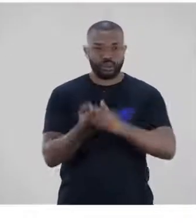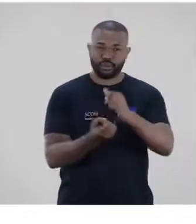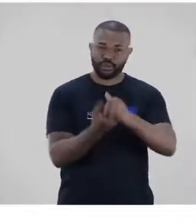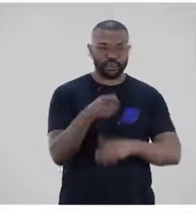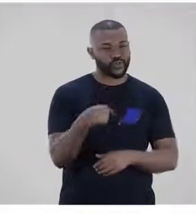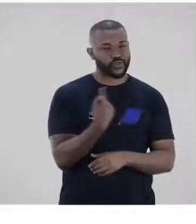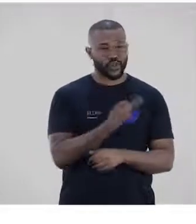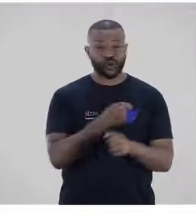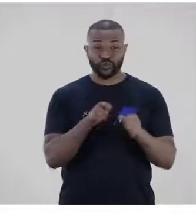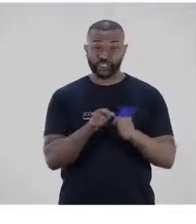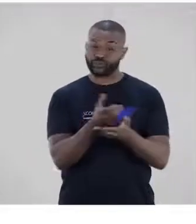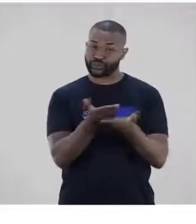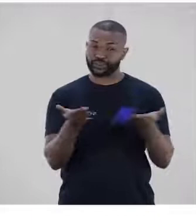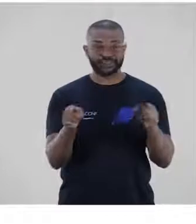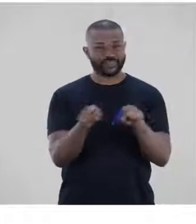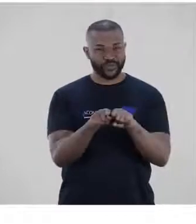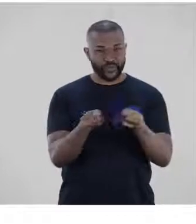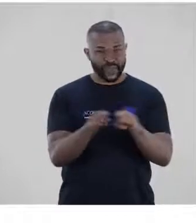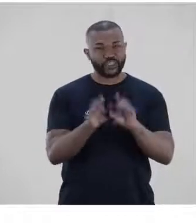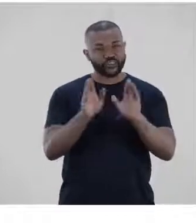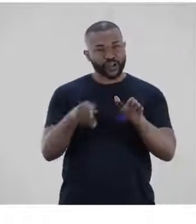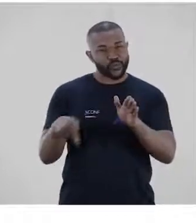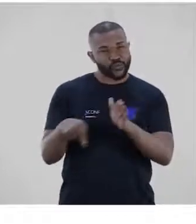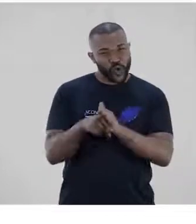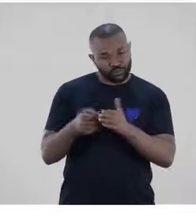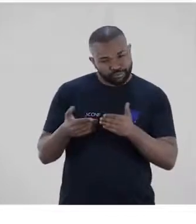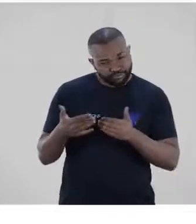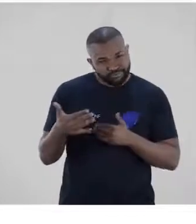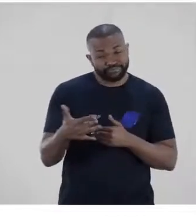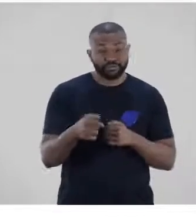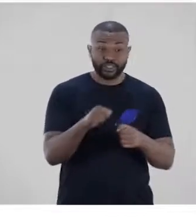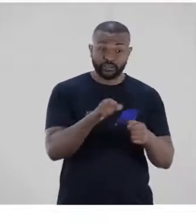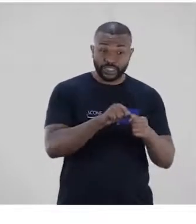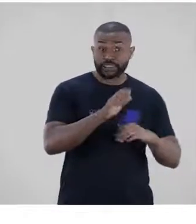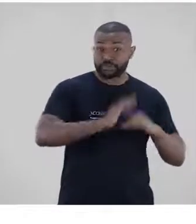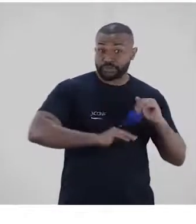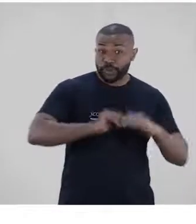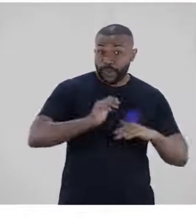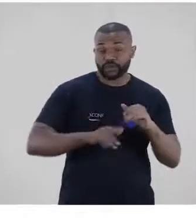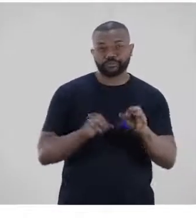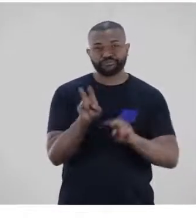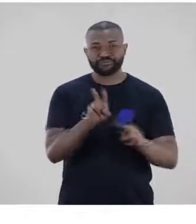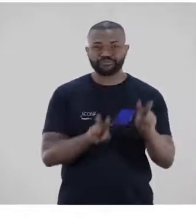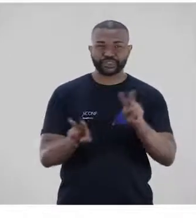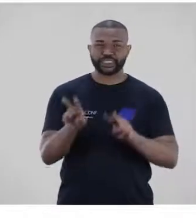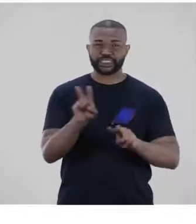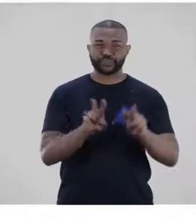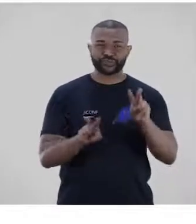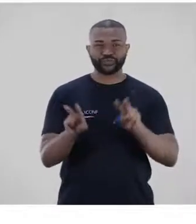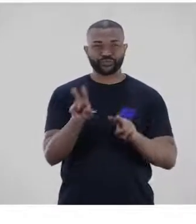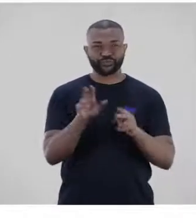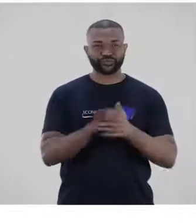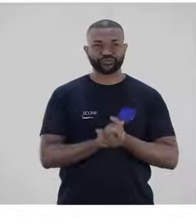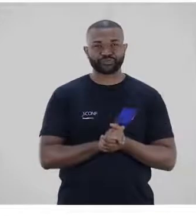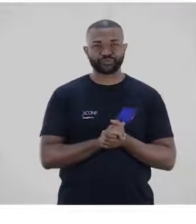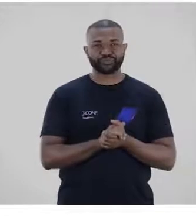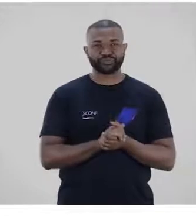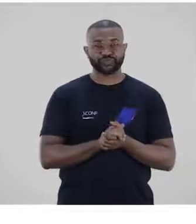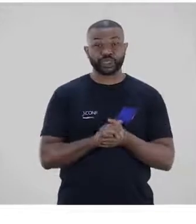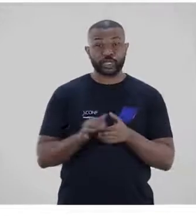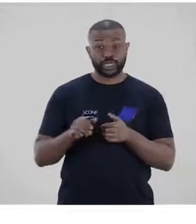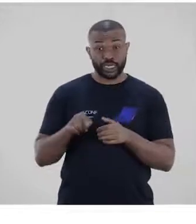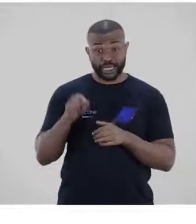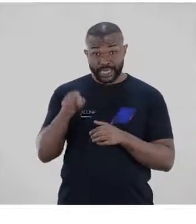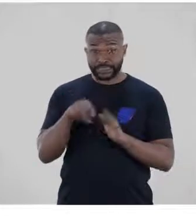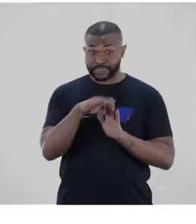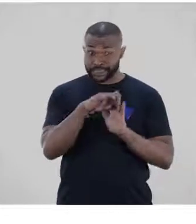journey to bring this new vision to life. The paradigm shift that really takes us from this